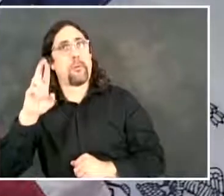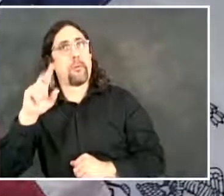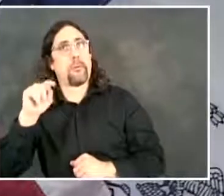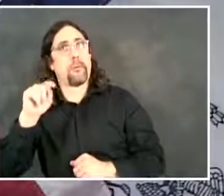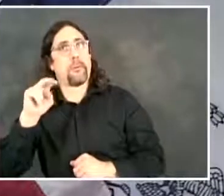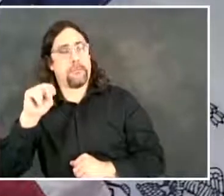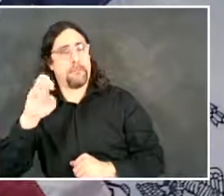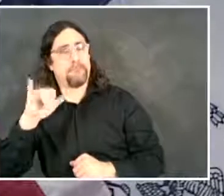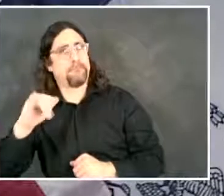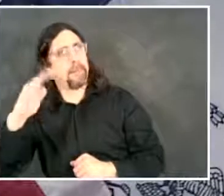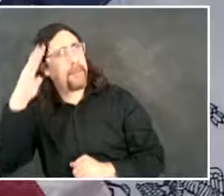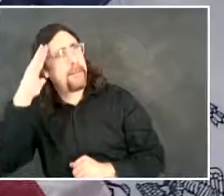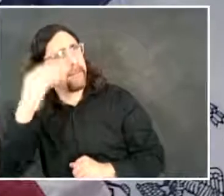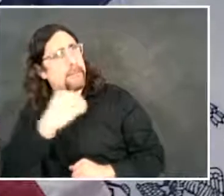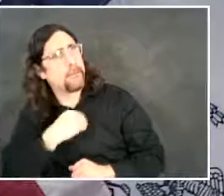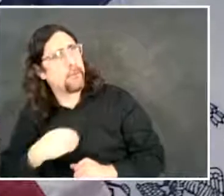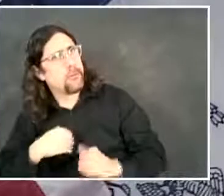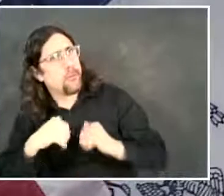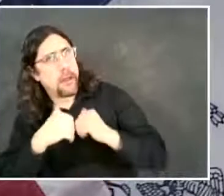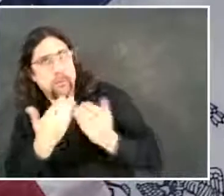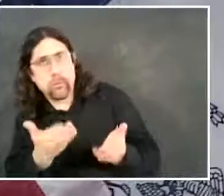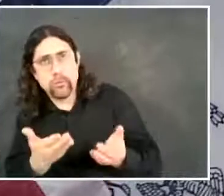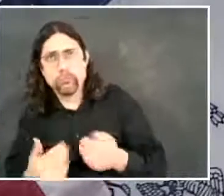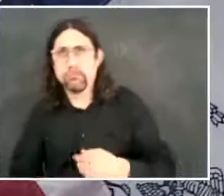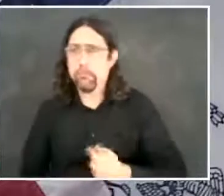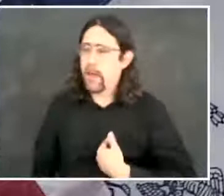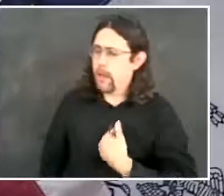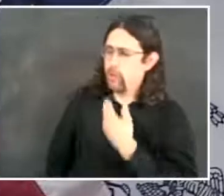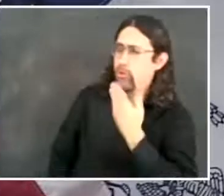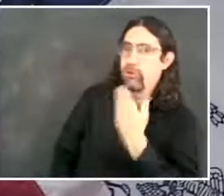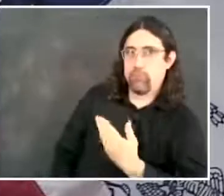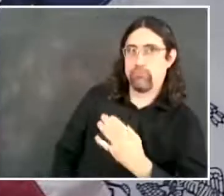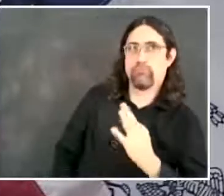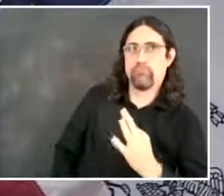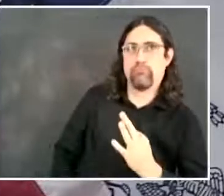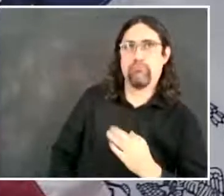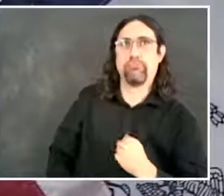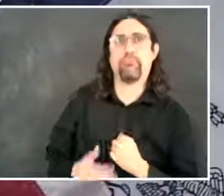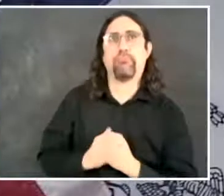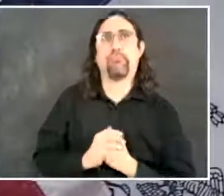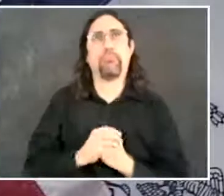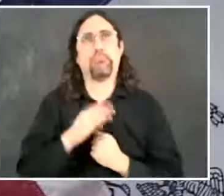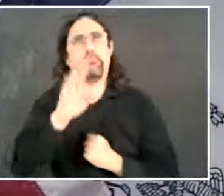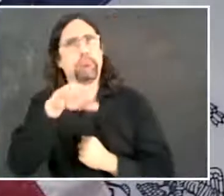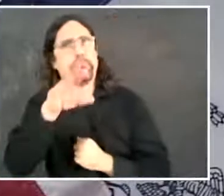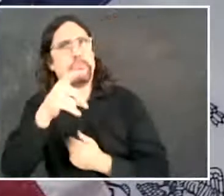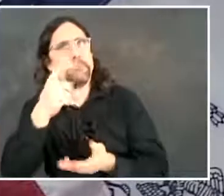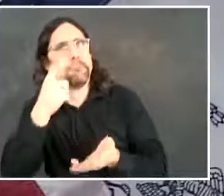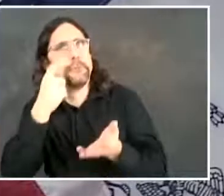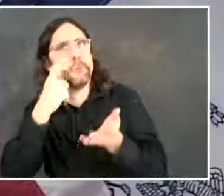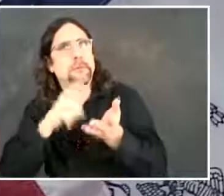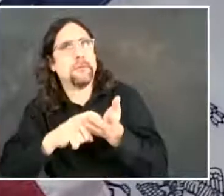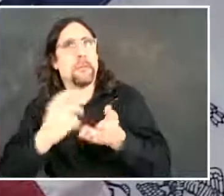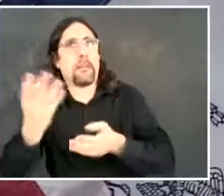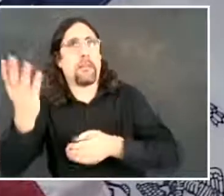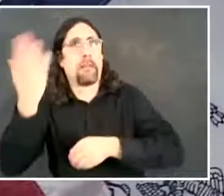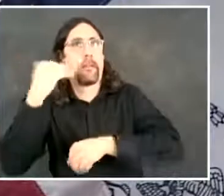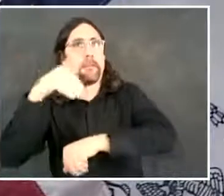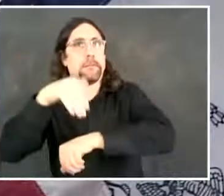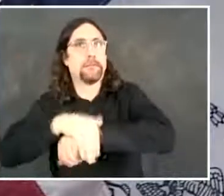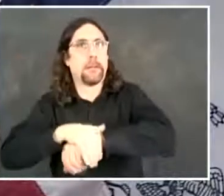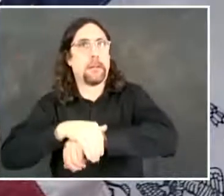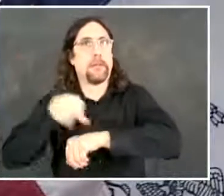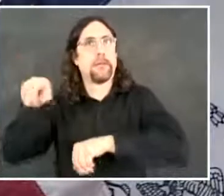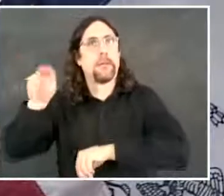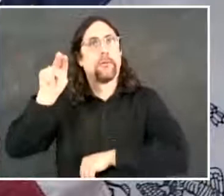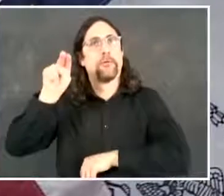So I don't know if you saw, but last night we reported on New York One about a nursing home in Washington Heights that had close to 100